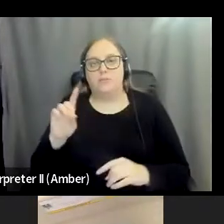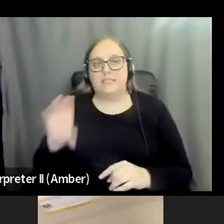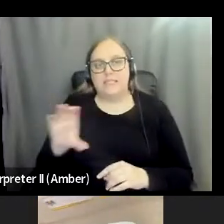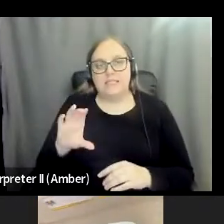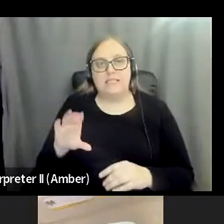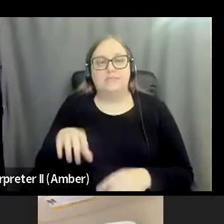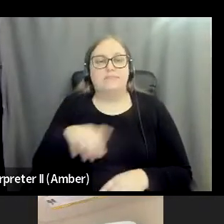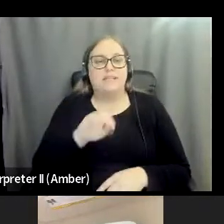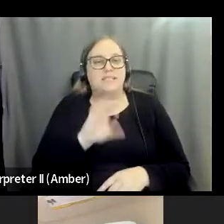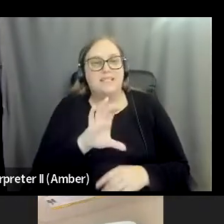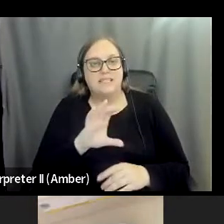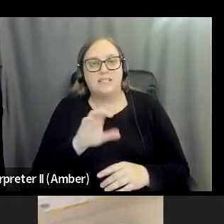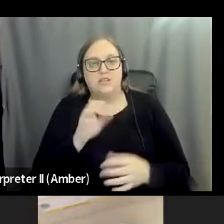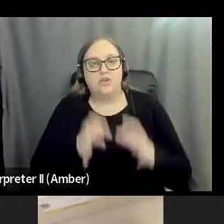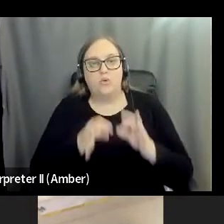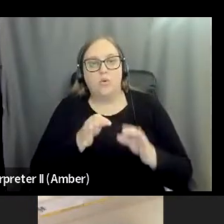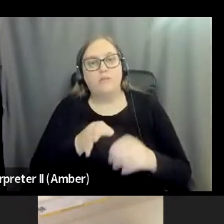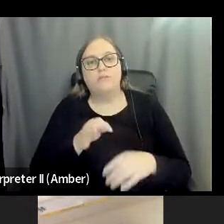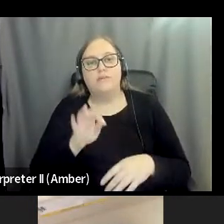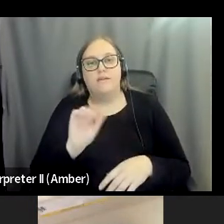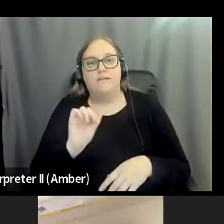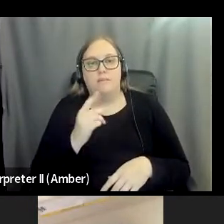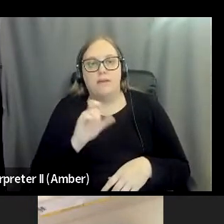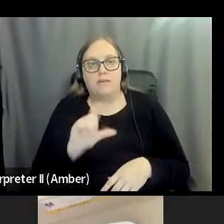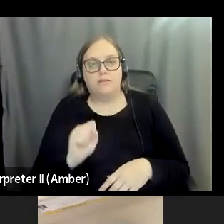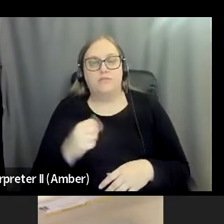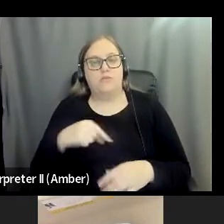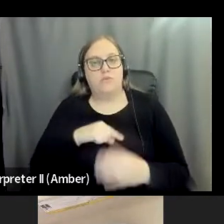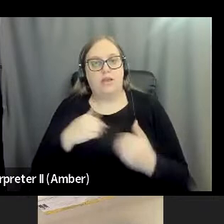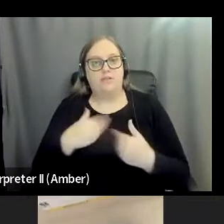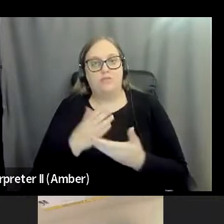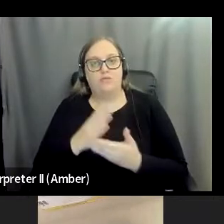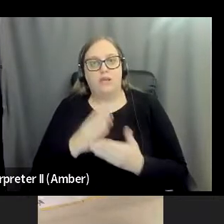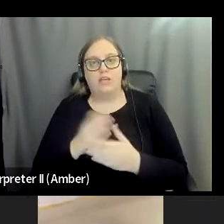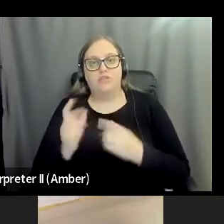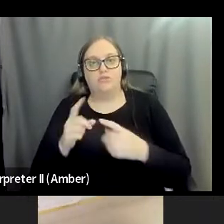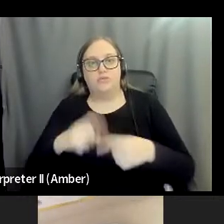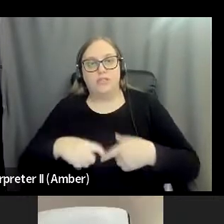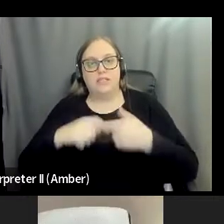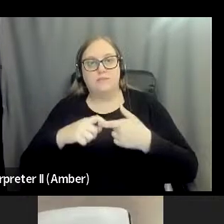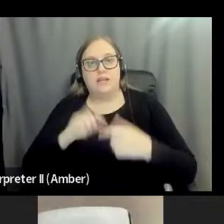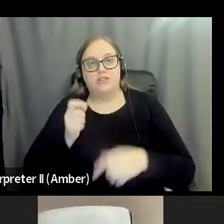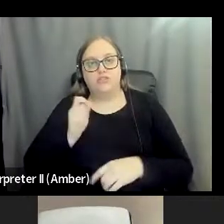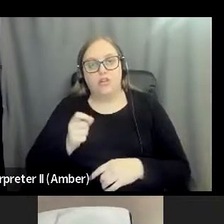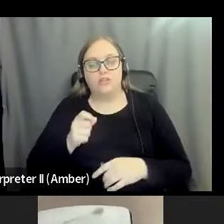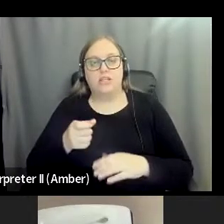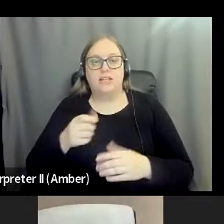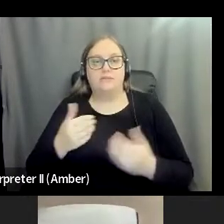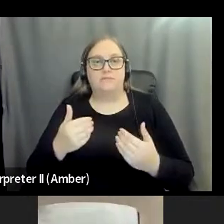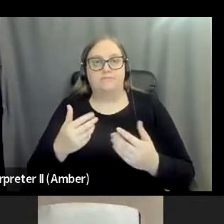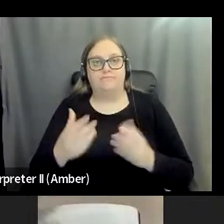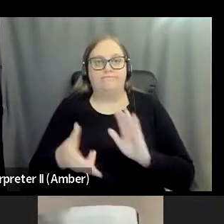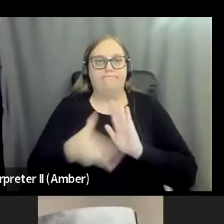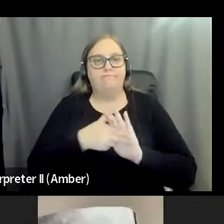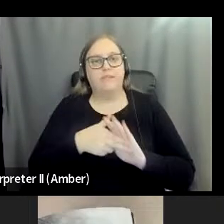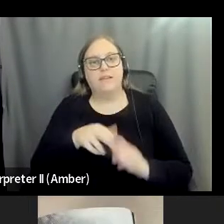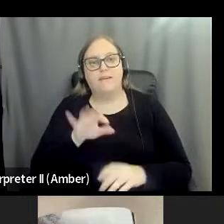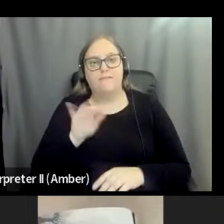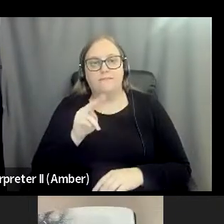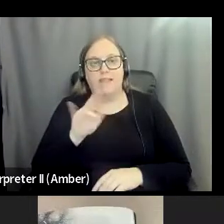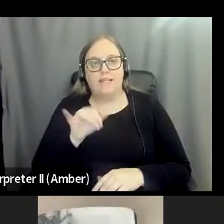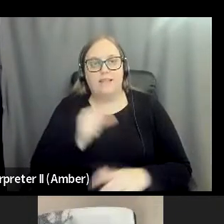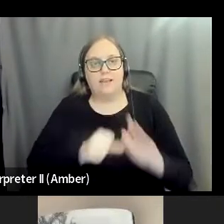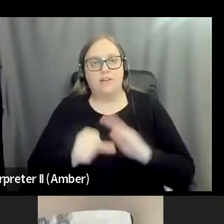of Appeals. The commission has the authority to suspend a judge convicted of a felony under federal law or which would be a felony